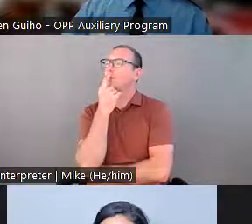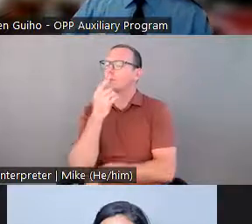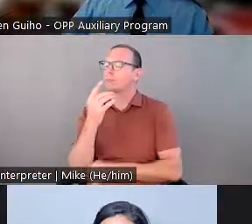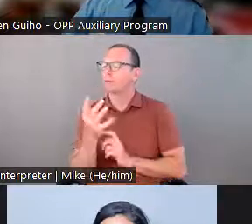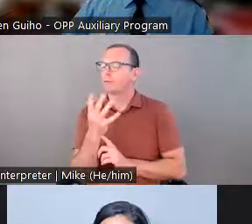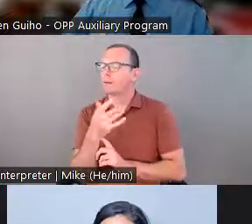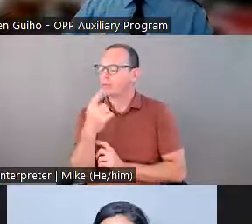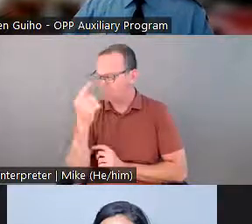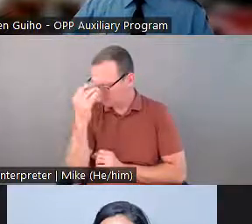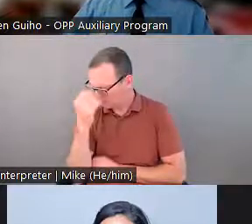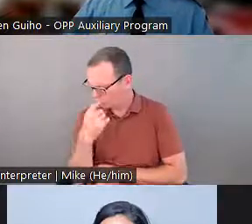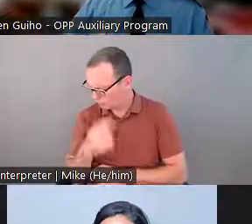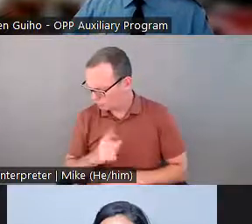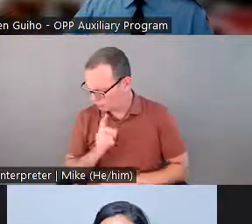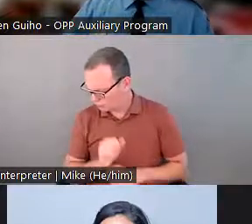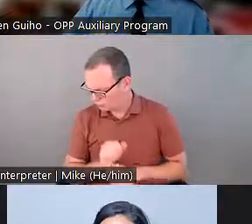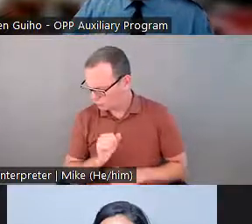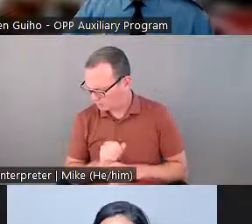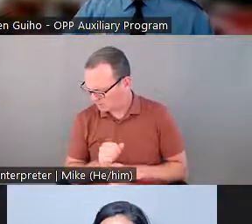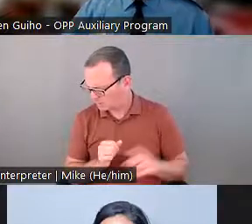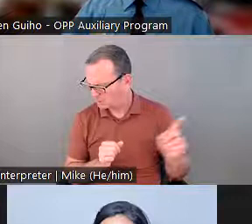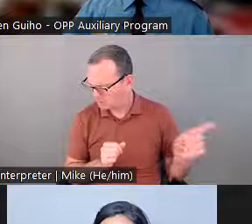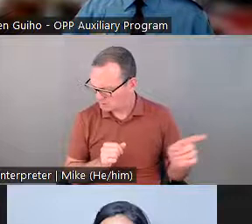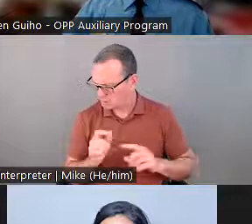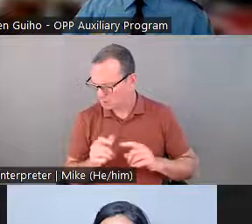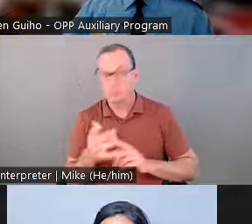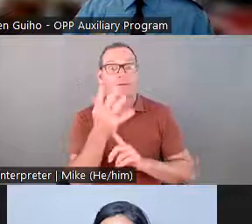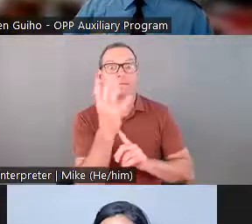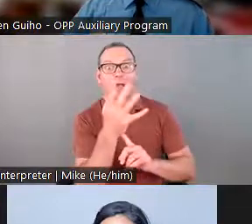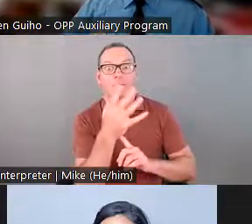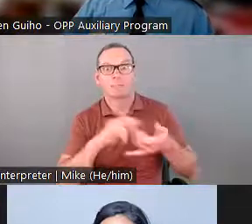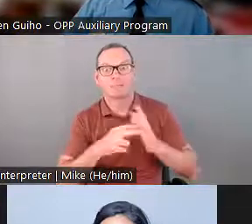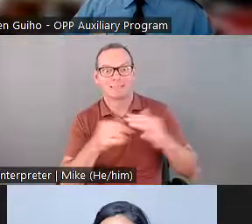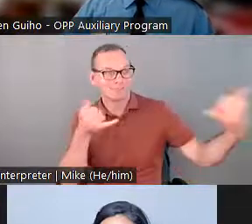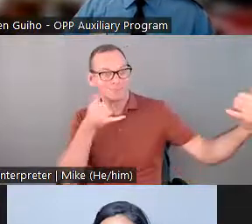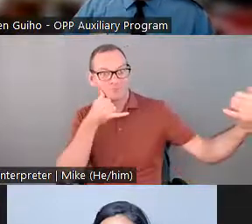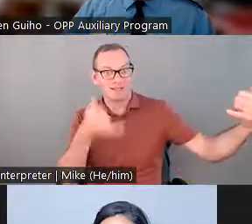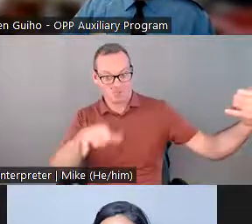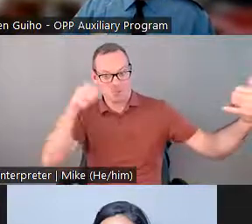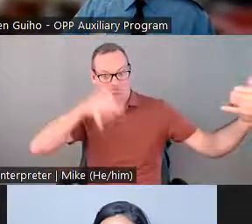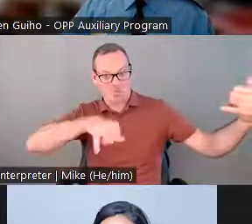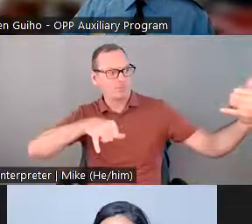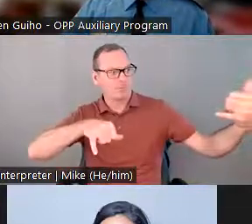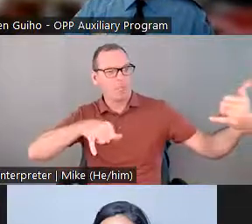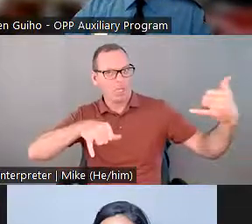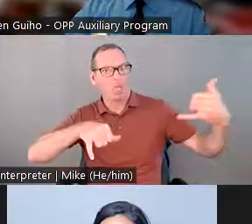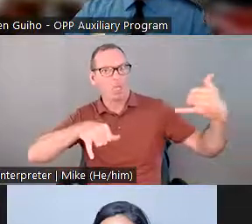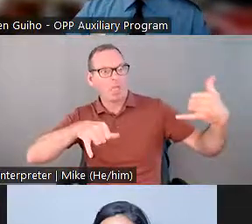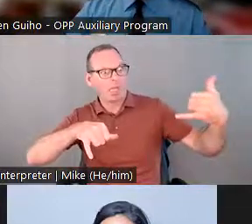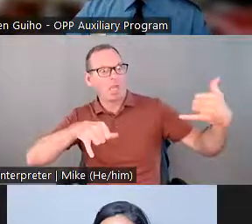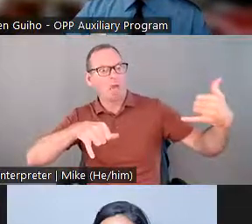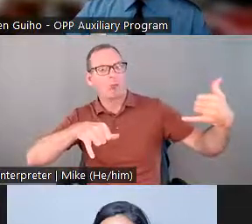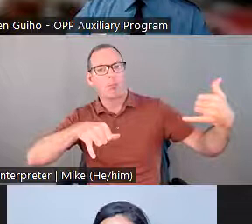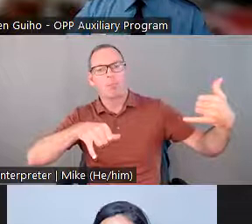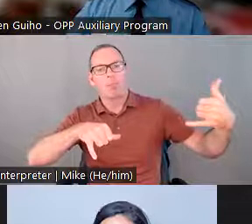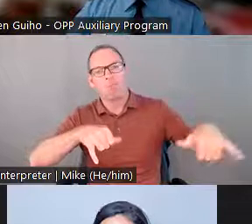call. So the line is 100% disconnected. You made the call, and most times or all the time, you're going to find out